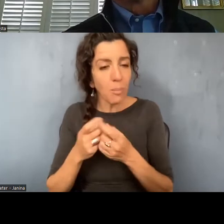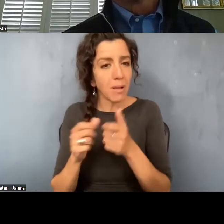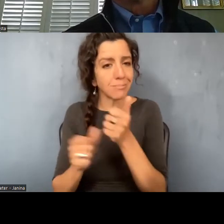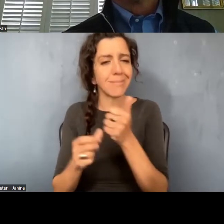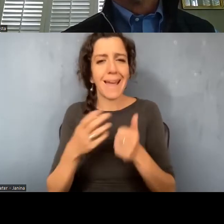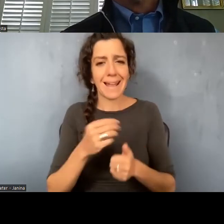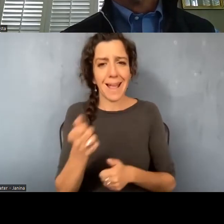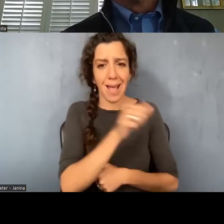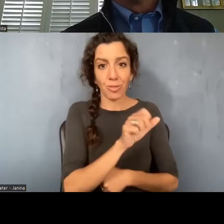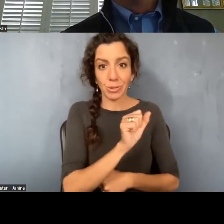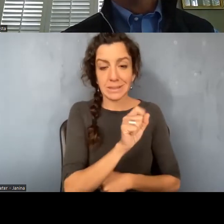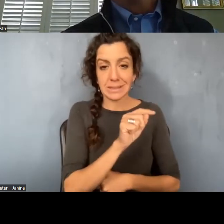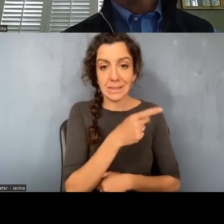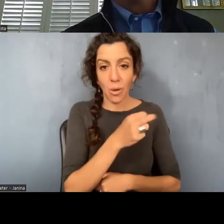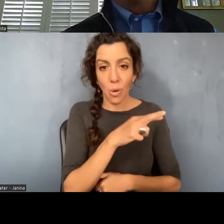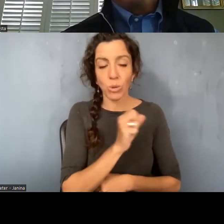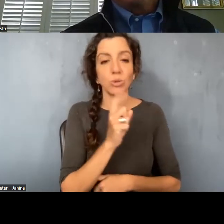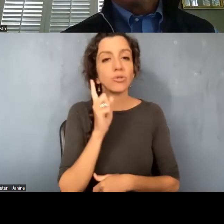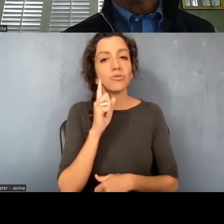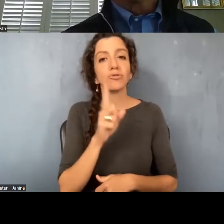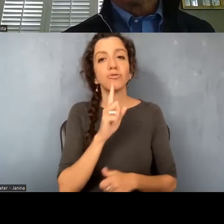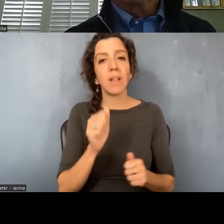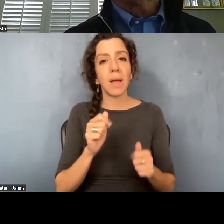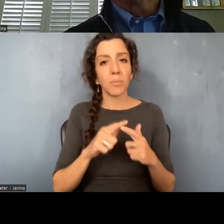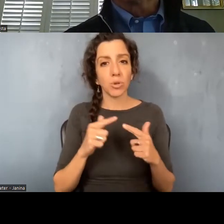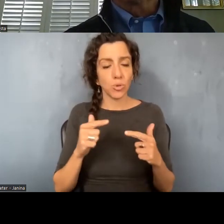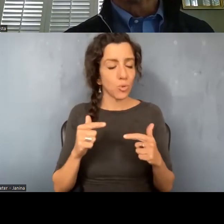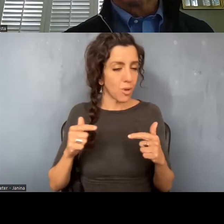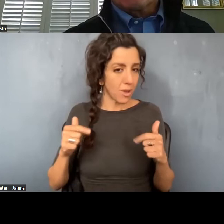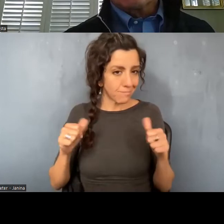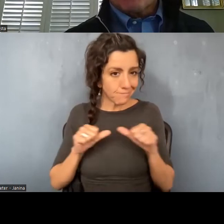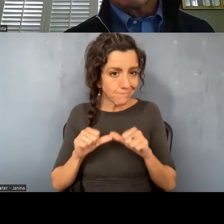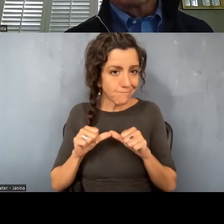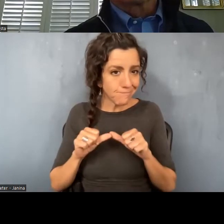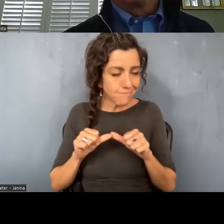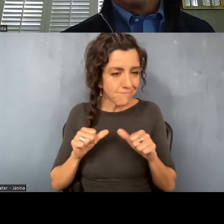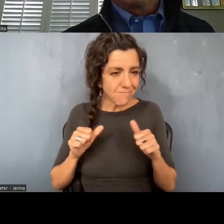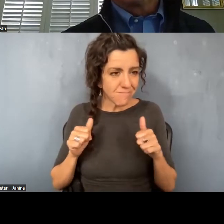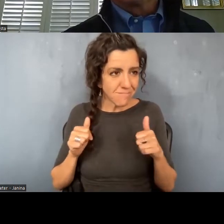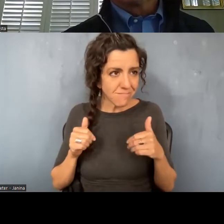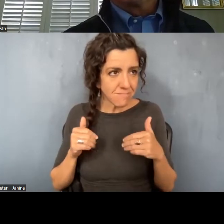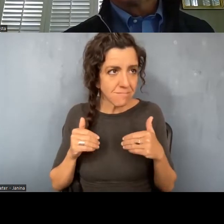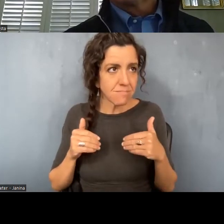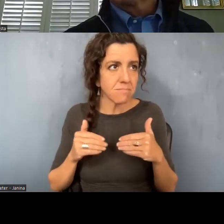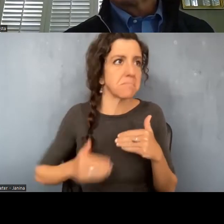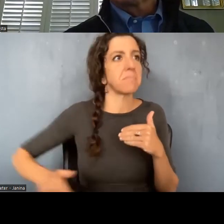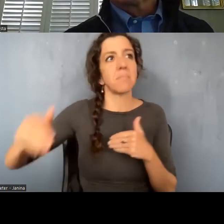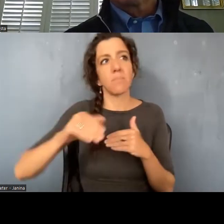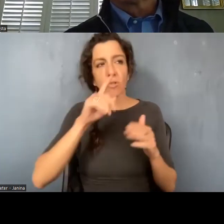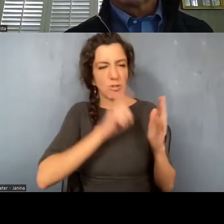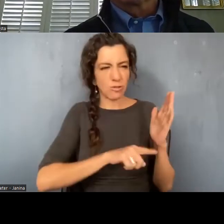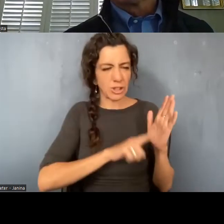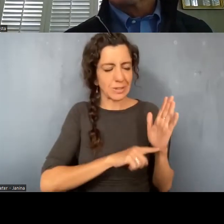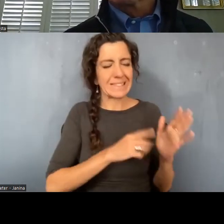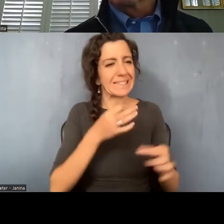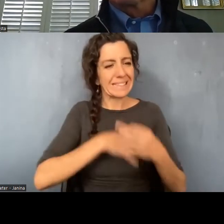to really move beyond the initial research phase and really begin to address how